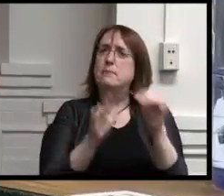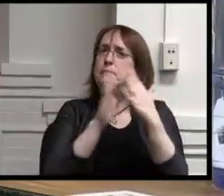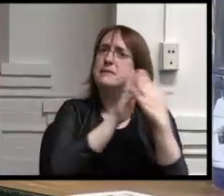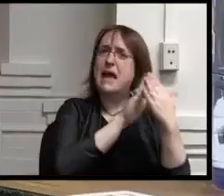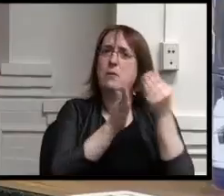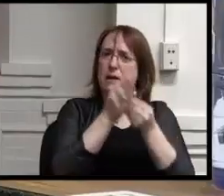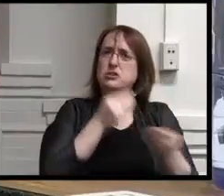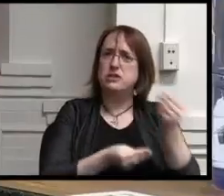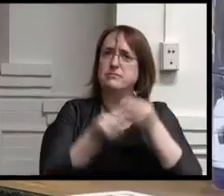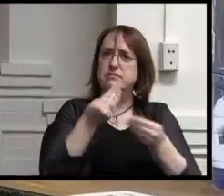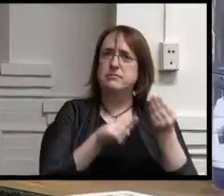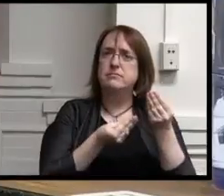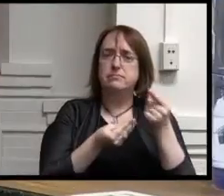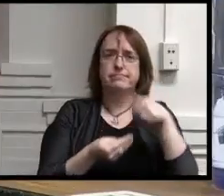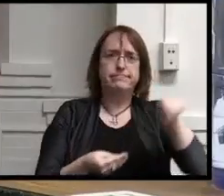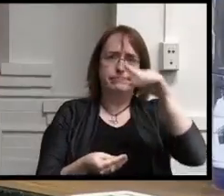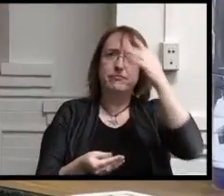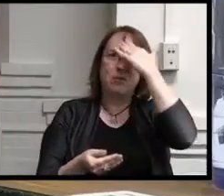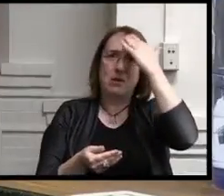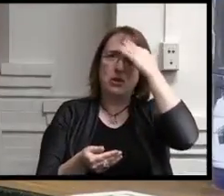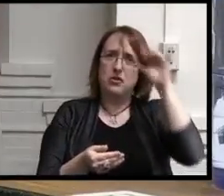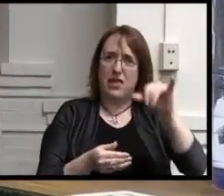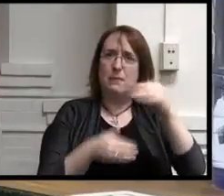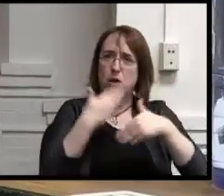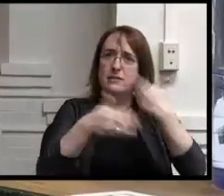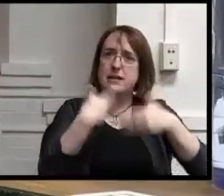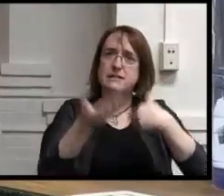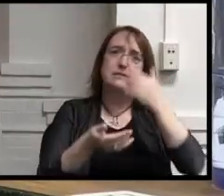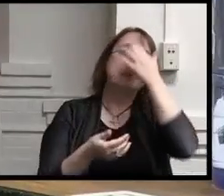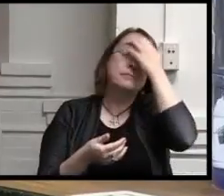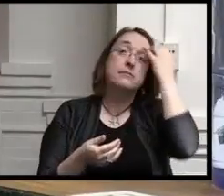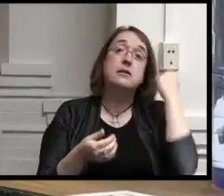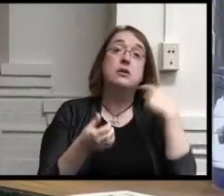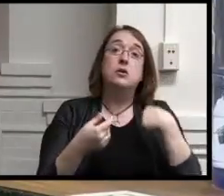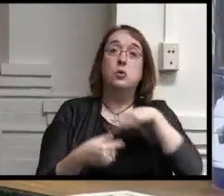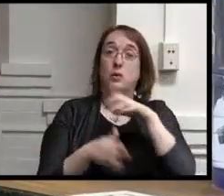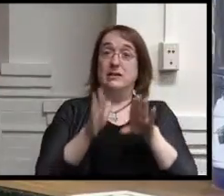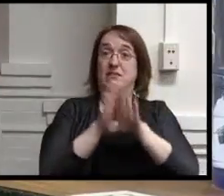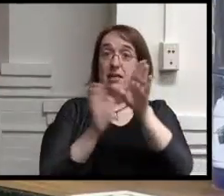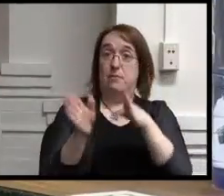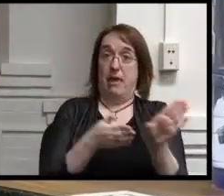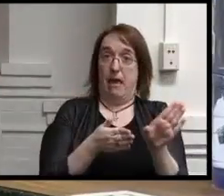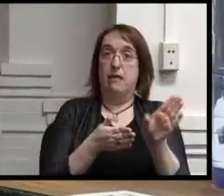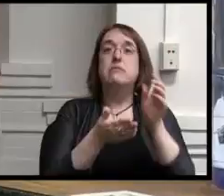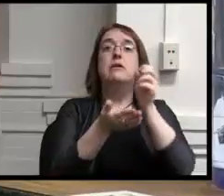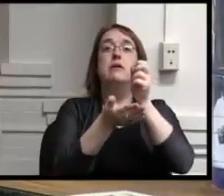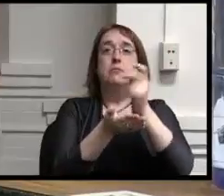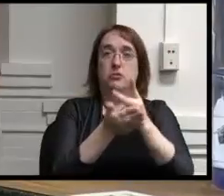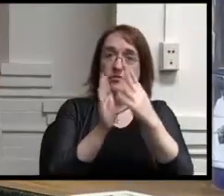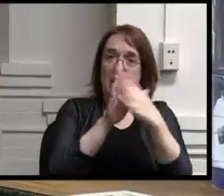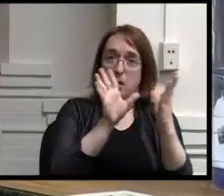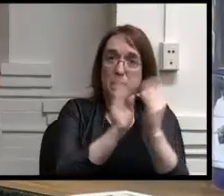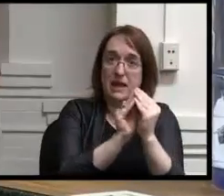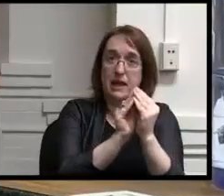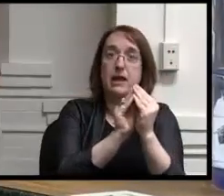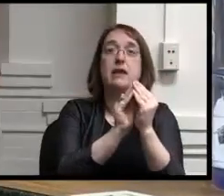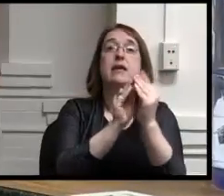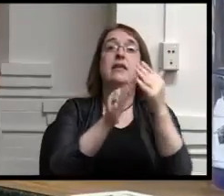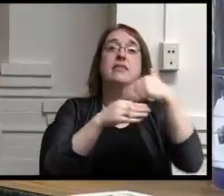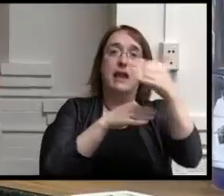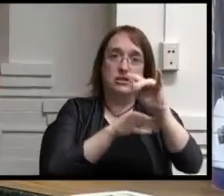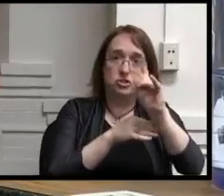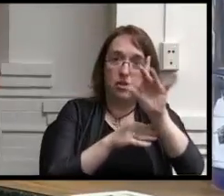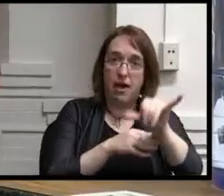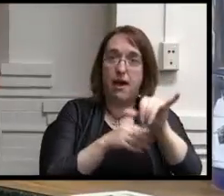you're all very familiar with the town budgeting process. You know, we spent weeks developing a plan, and then it gets approved at town meeting, and then come next July 1st, we